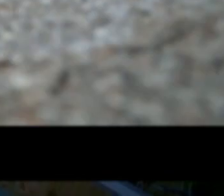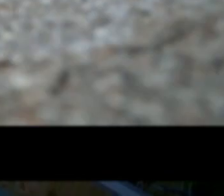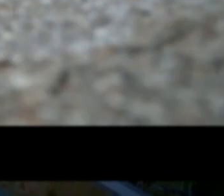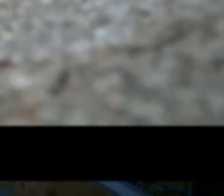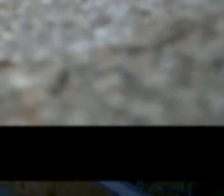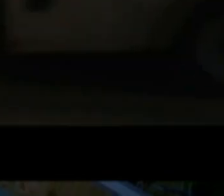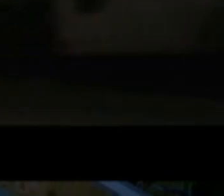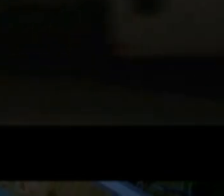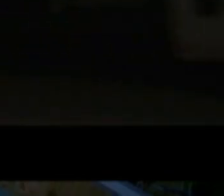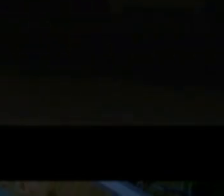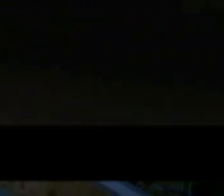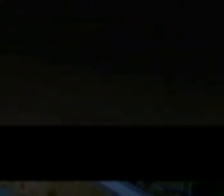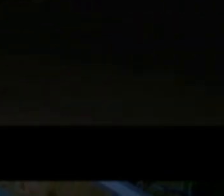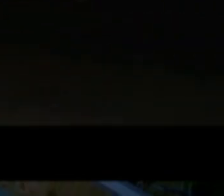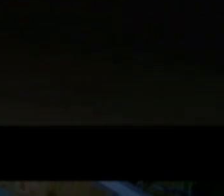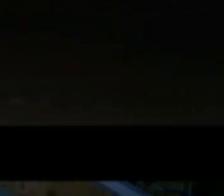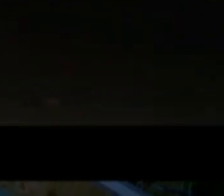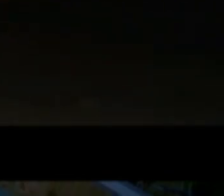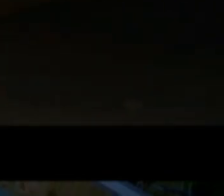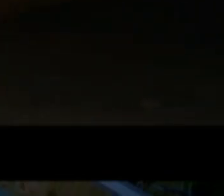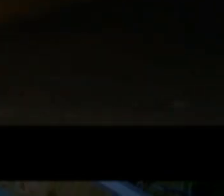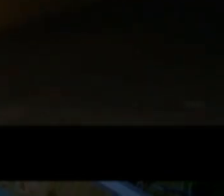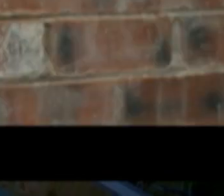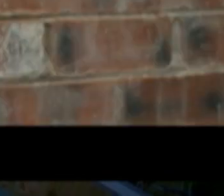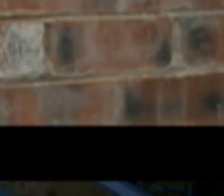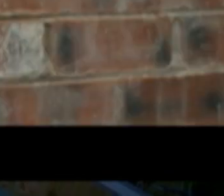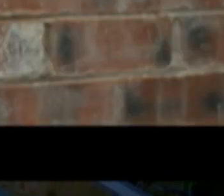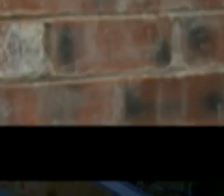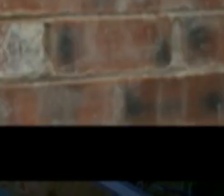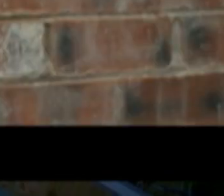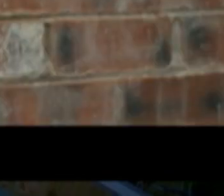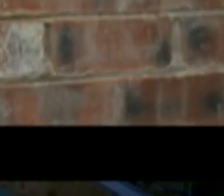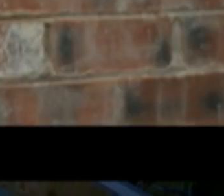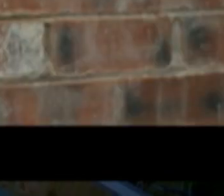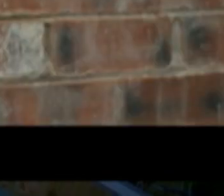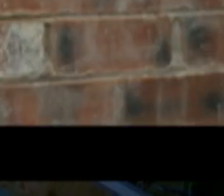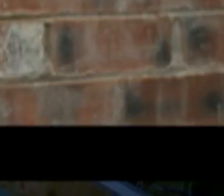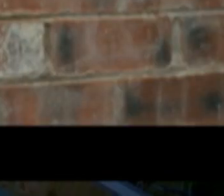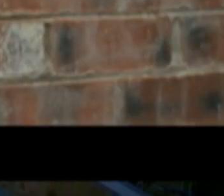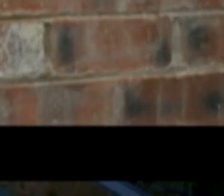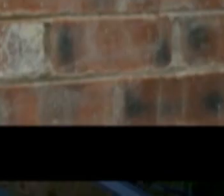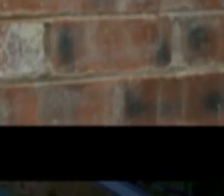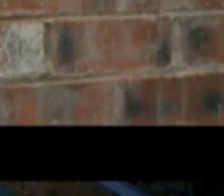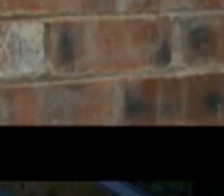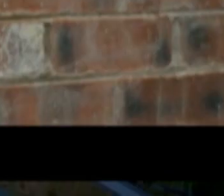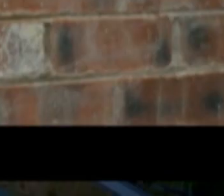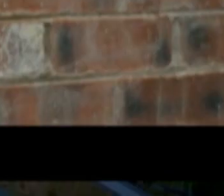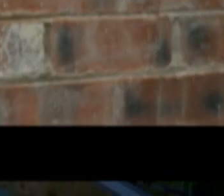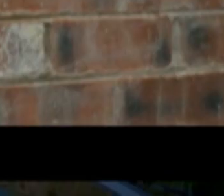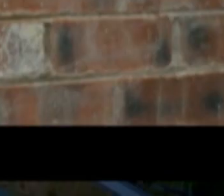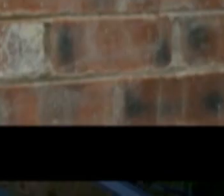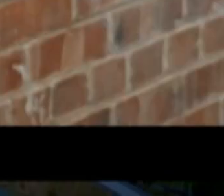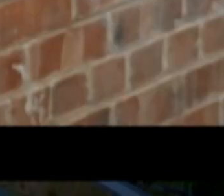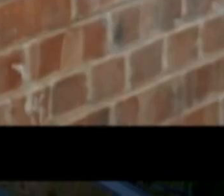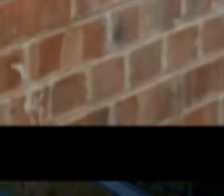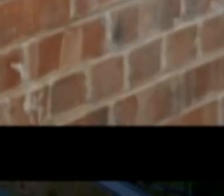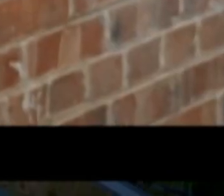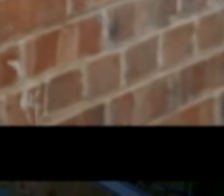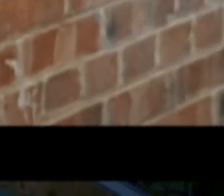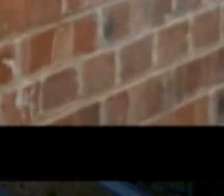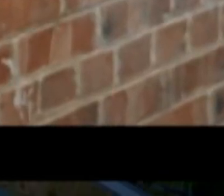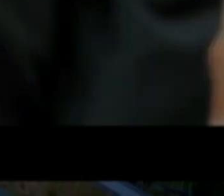Well, you really did it this time, Slick. How did you lose Frank? Again? Look, do you know how hard it is to keep tabs